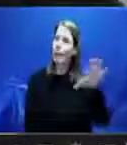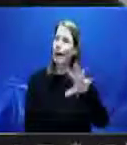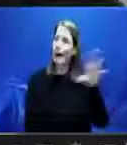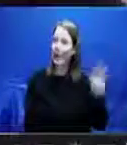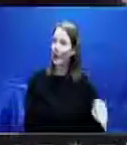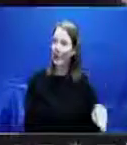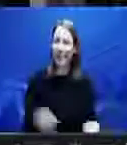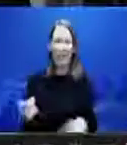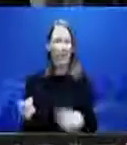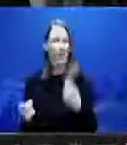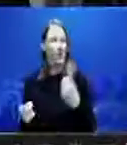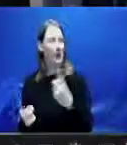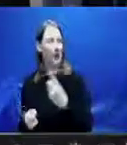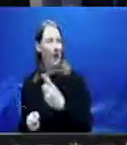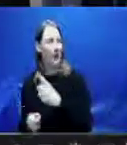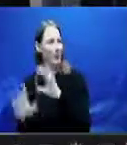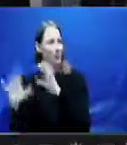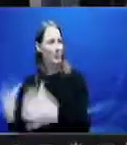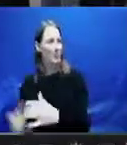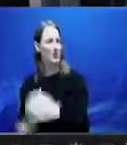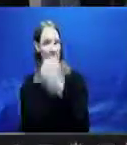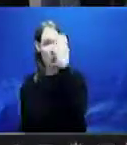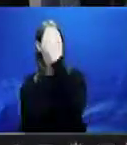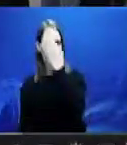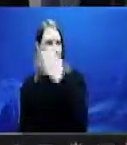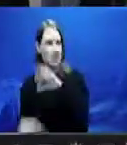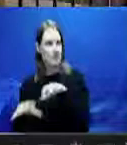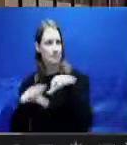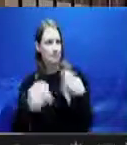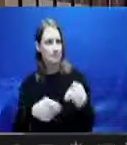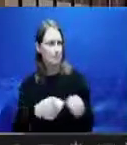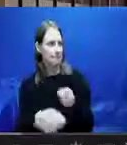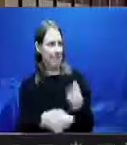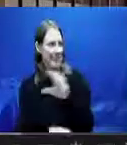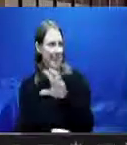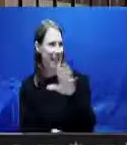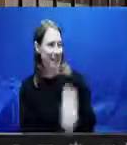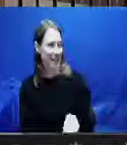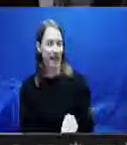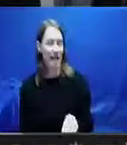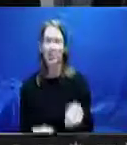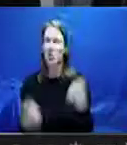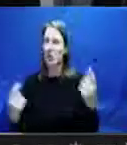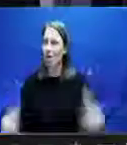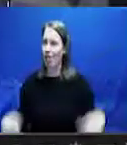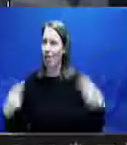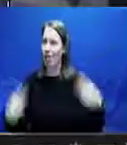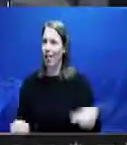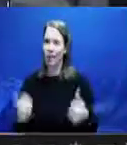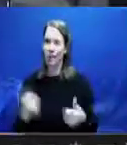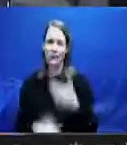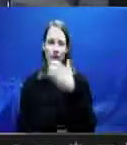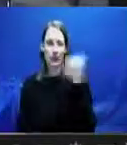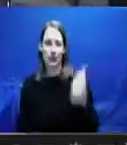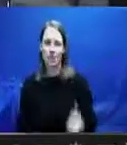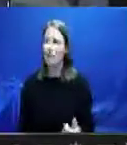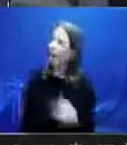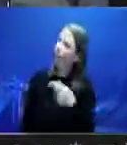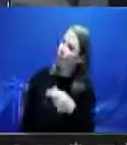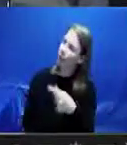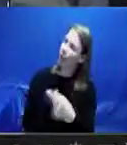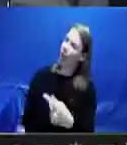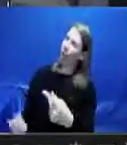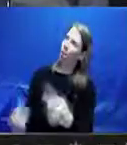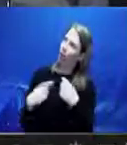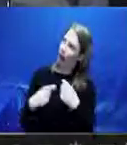that's not the way you do things. Agriculture has been working the way it has been from hundreds of years, and we're not struggling. So let's say